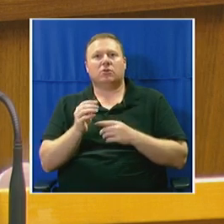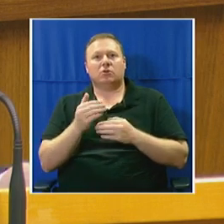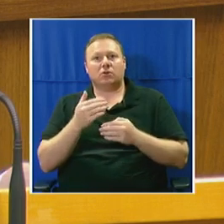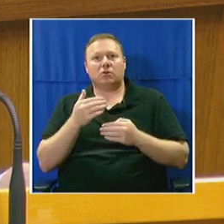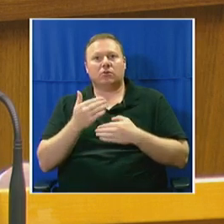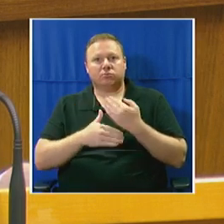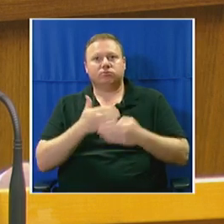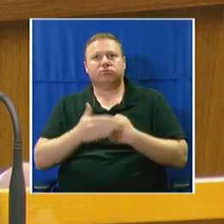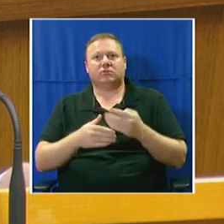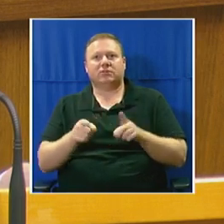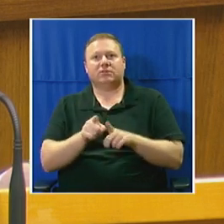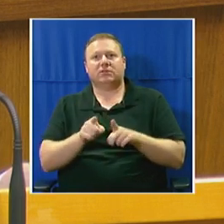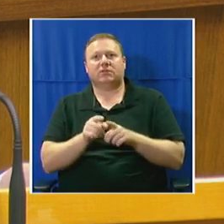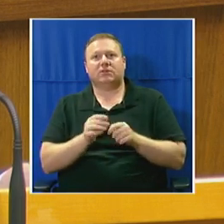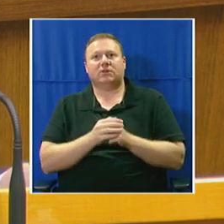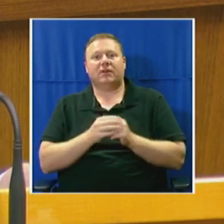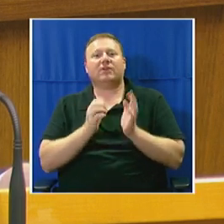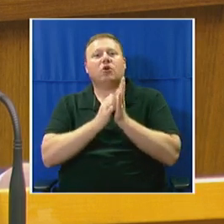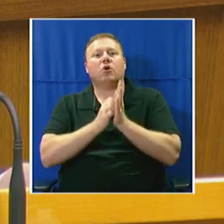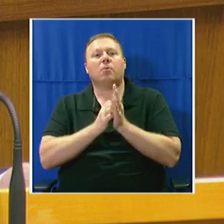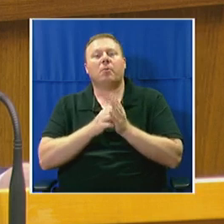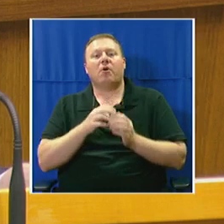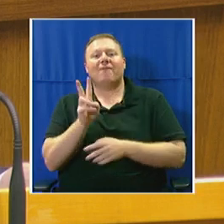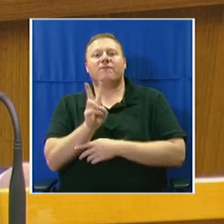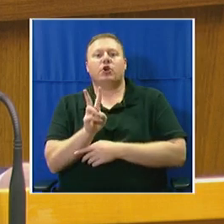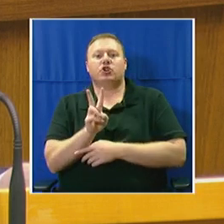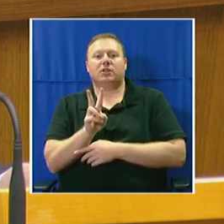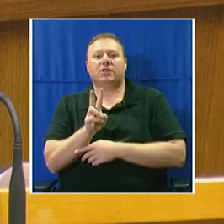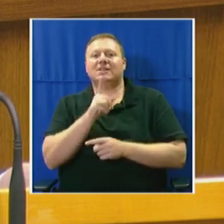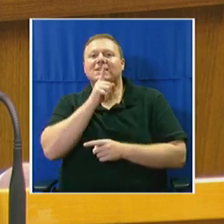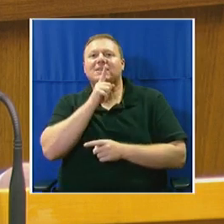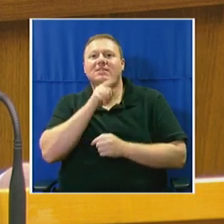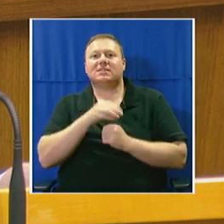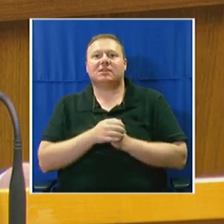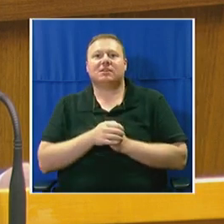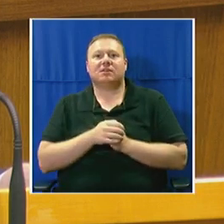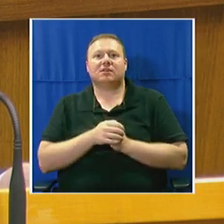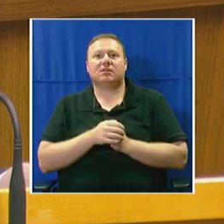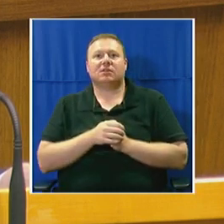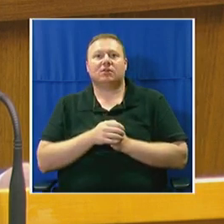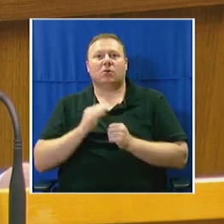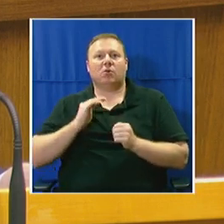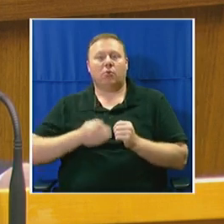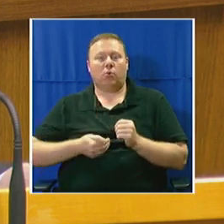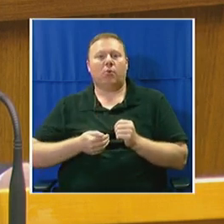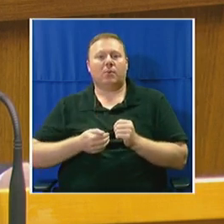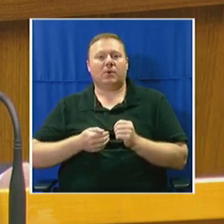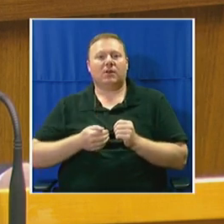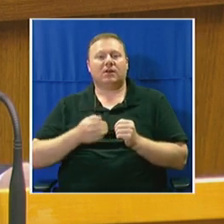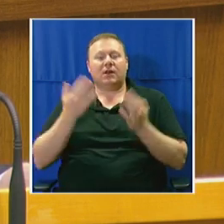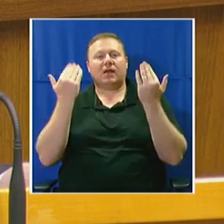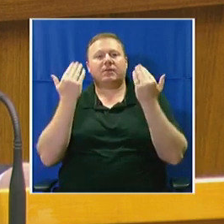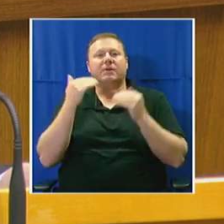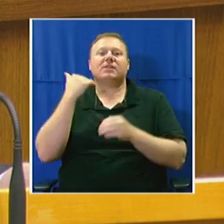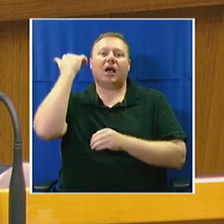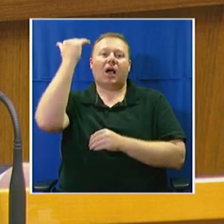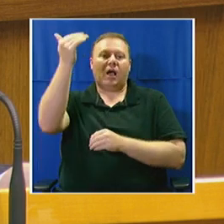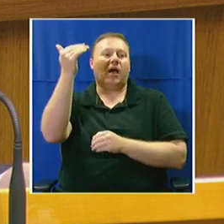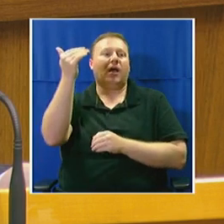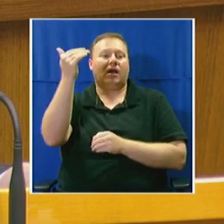the cultural practices were necessary then and necessary now due to development globalization and other factors some